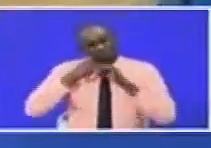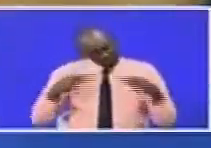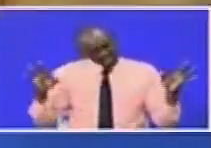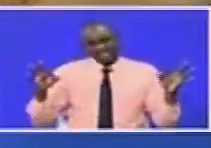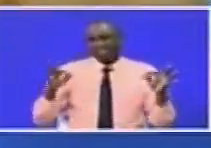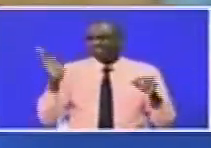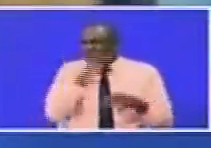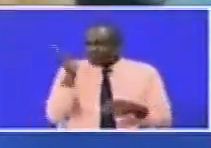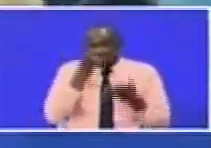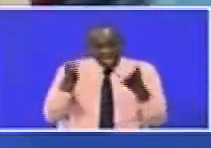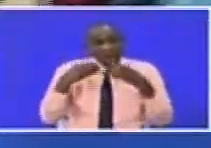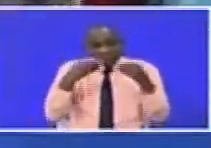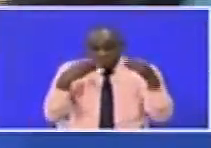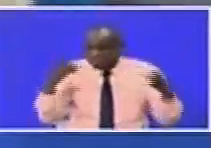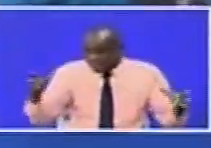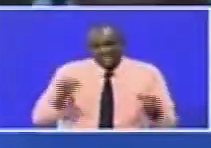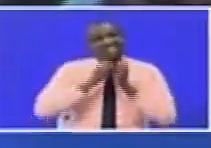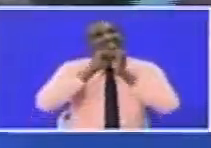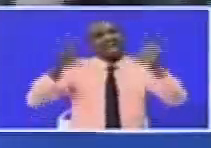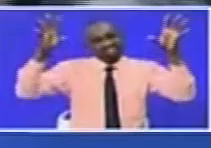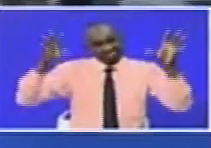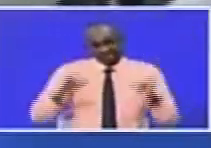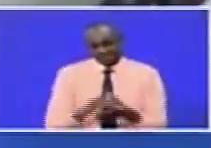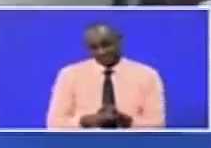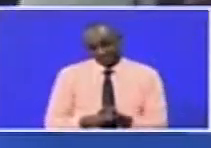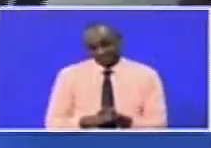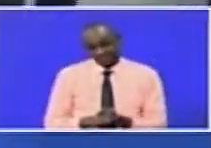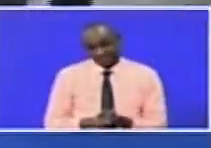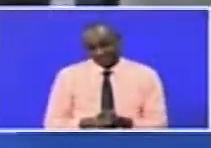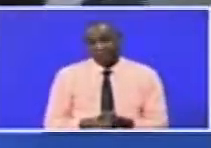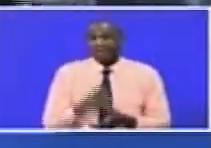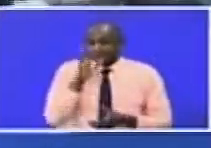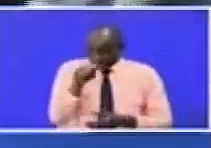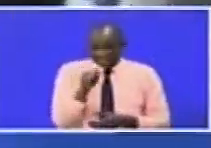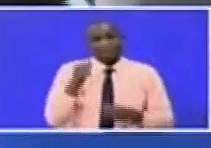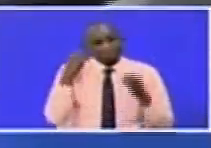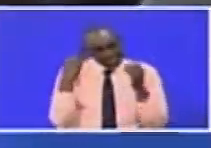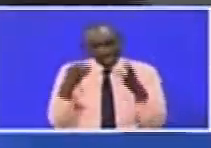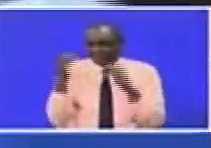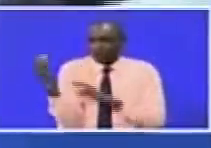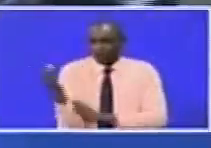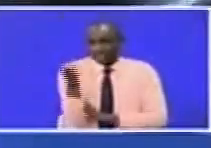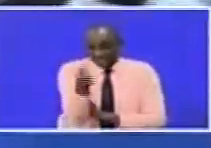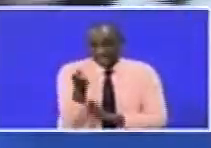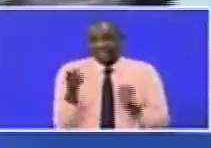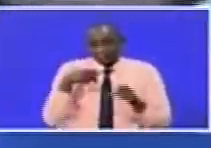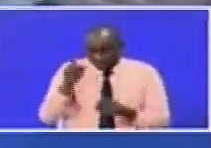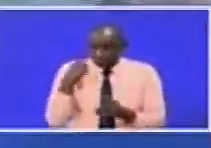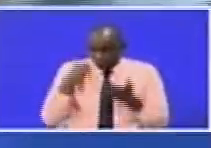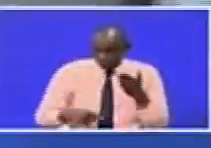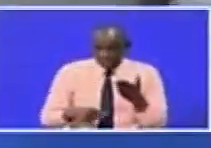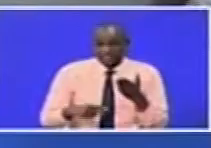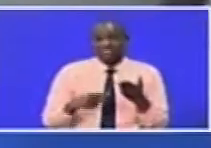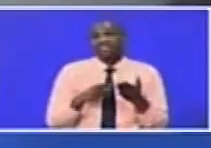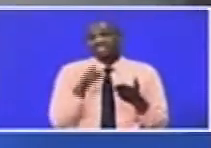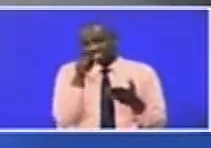from ragged bits of plastic fluttering on fences or clogging drains. Nevertheless, thousands of hawkers, undeterred by what